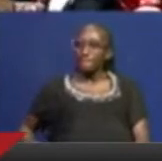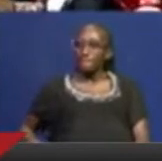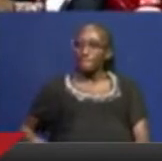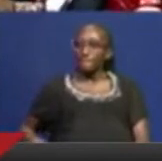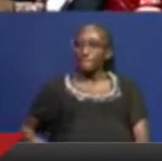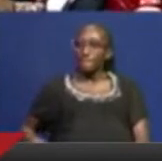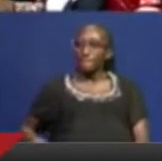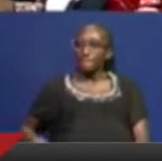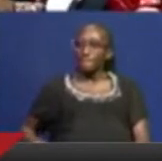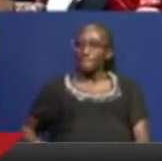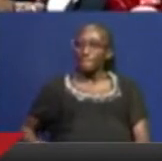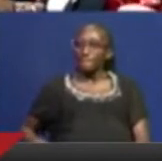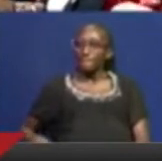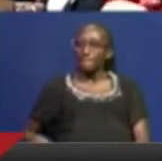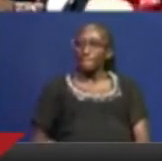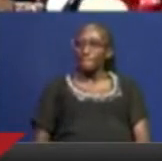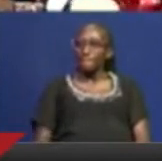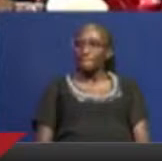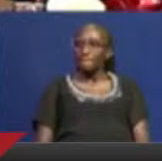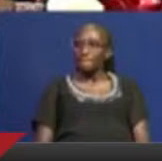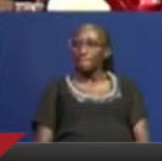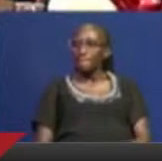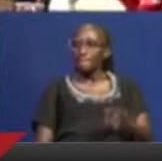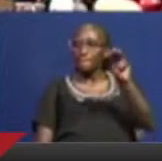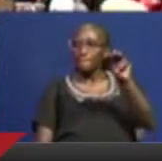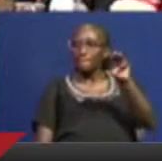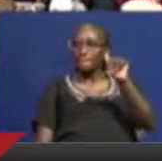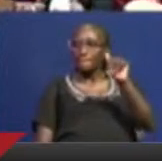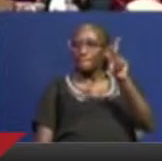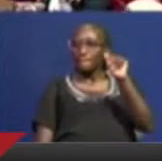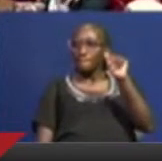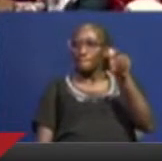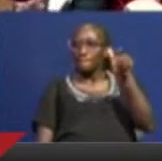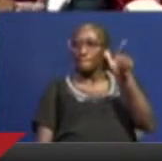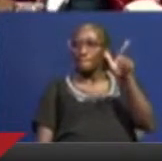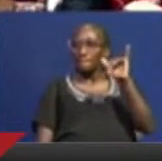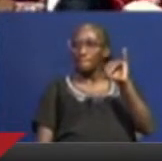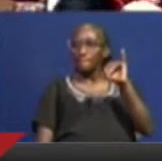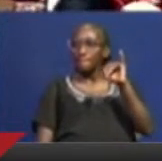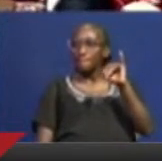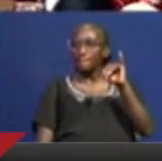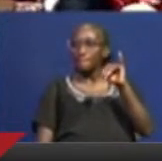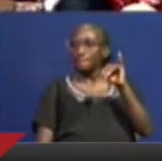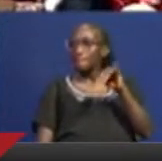Kitui Central Makali Benson Mulu.